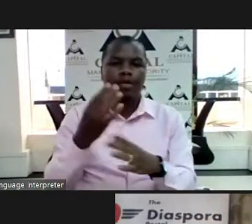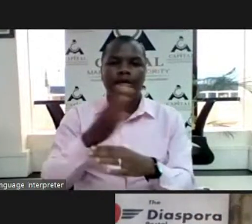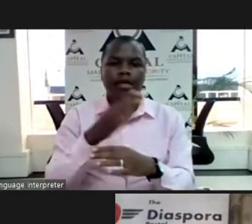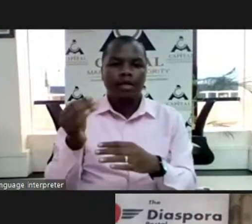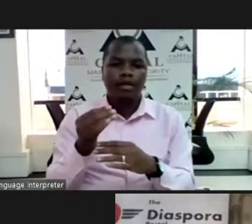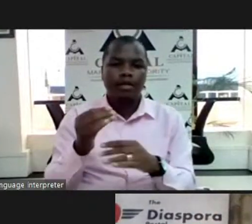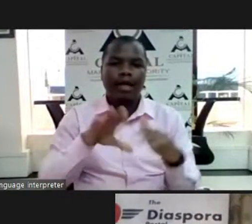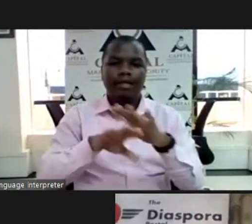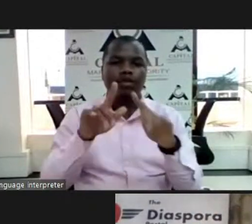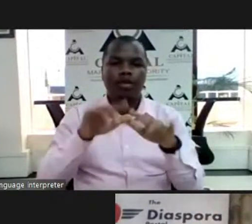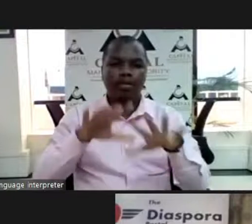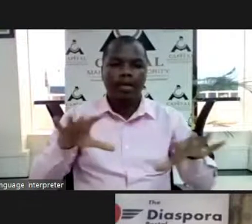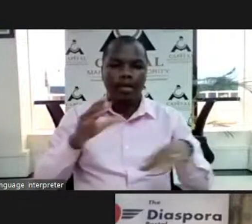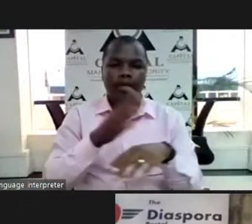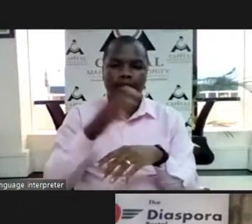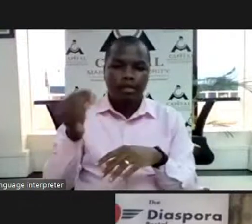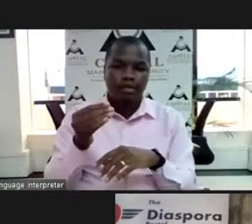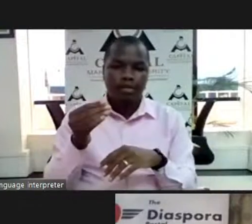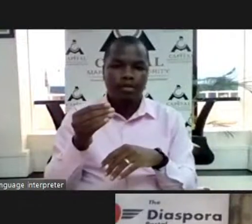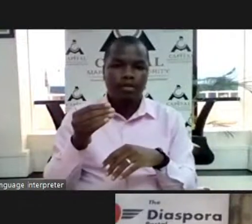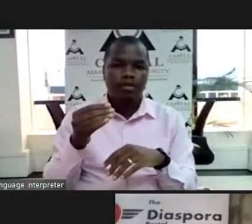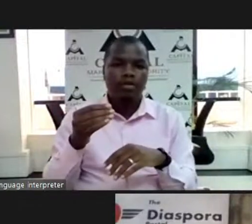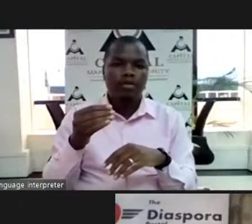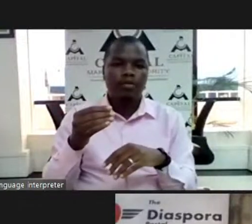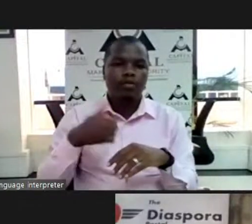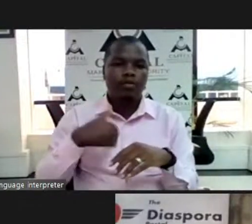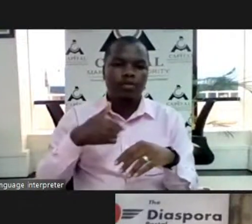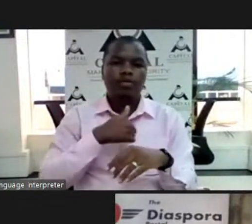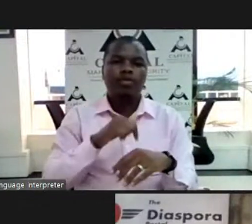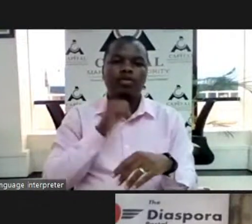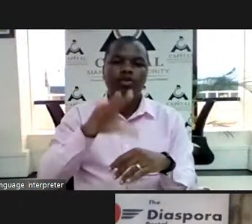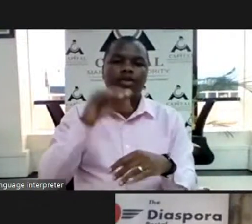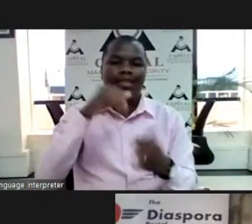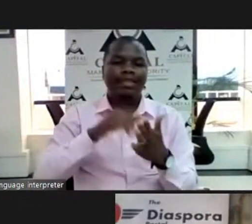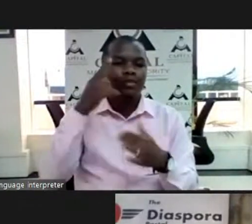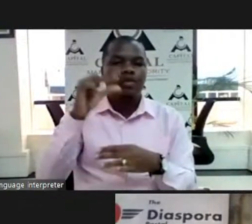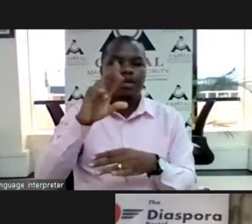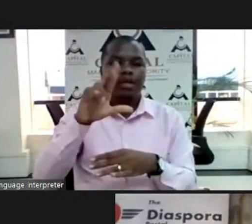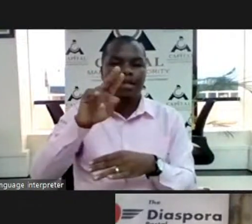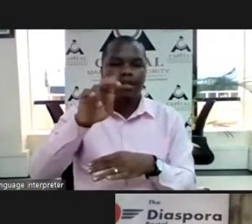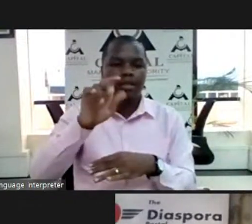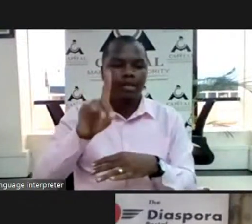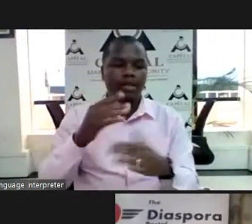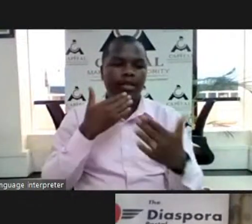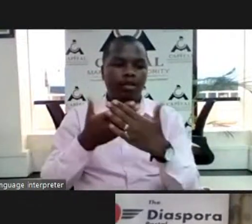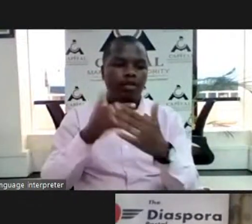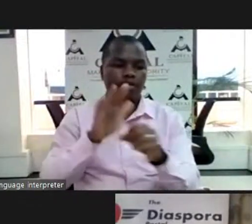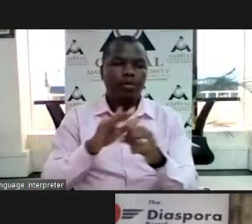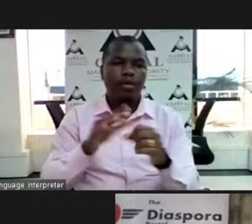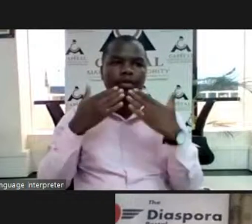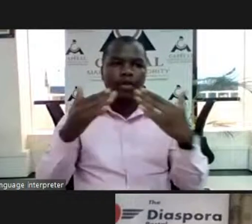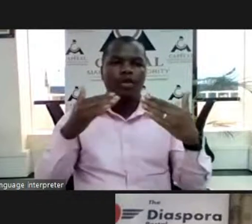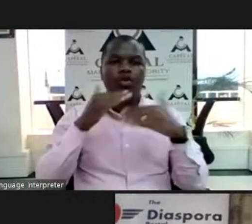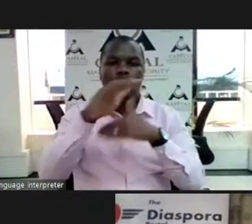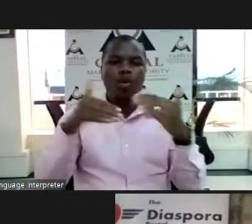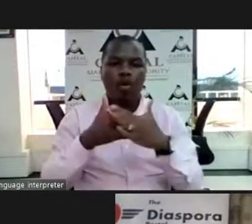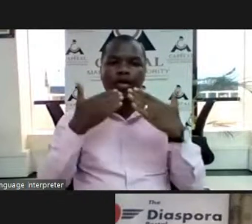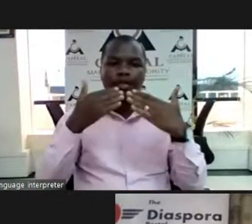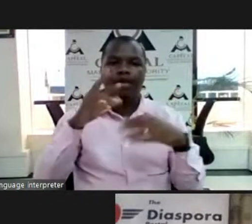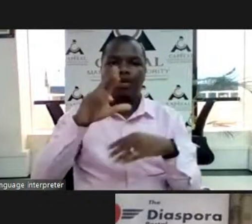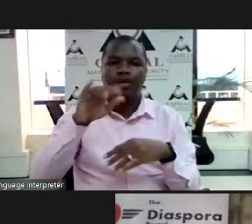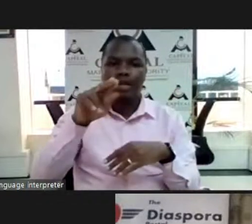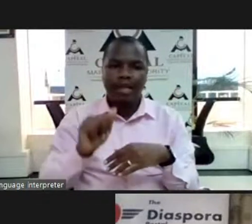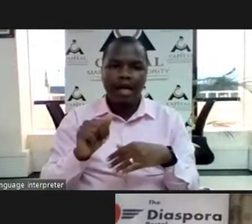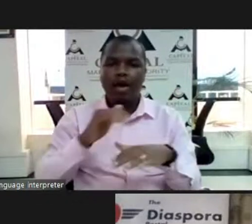access to the market, and we don't take it for granted. Thank you very much. Thank you, Edward. Thank you, Rina,